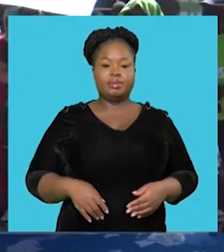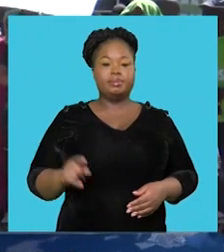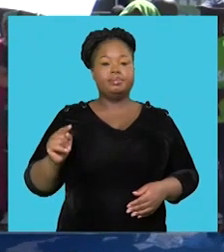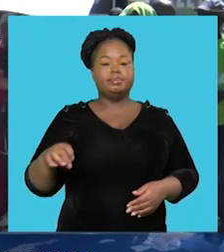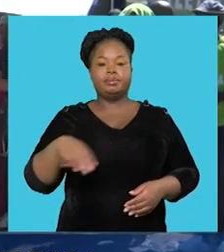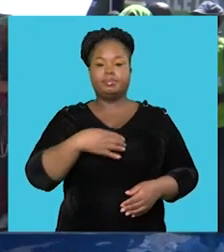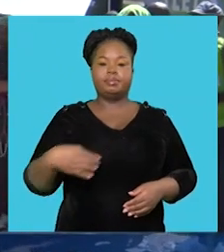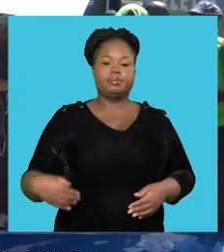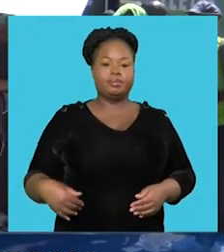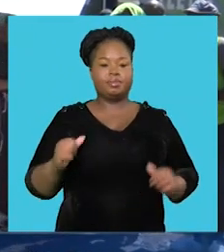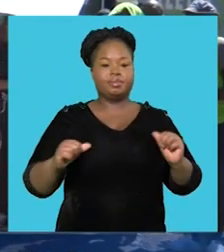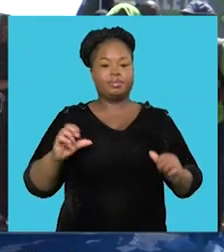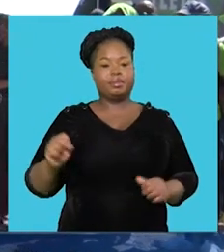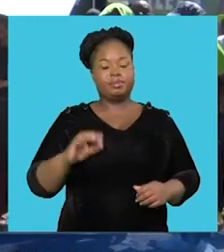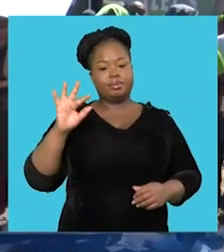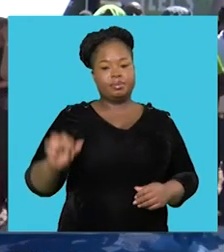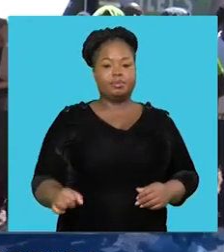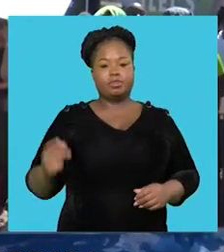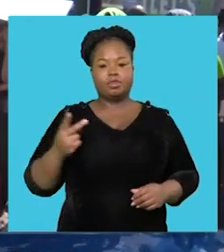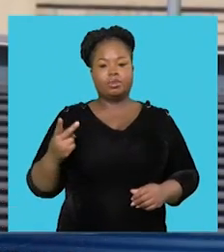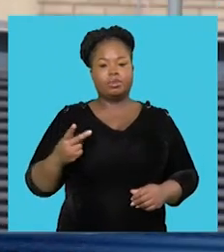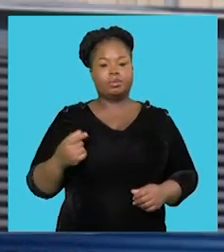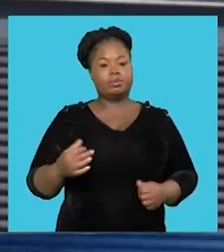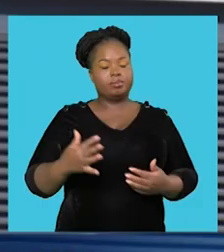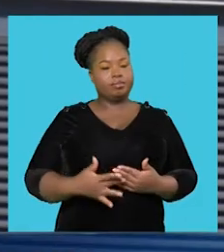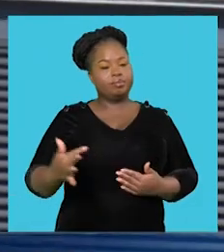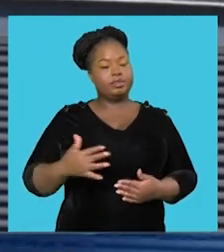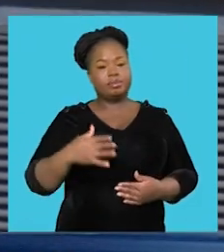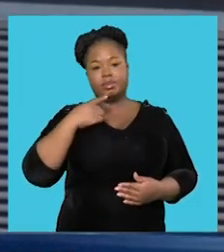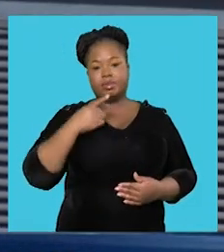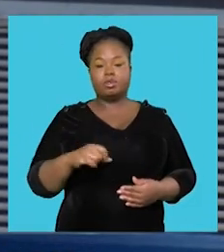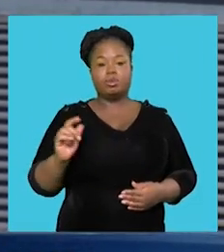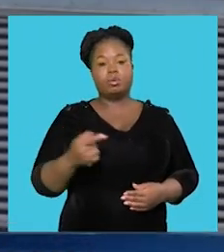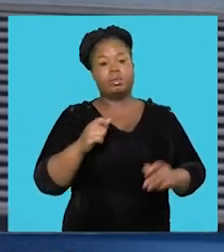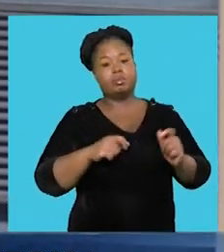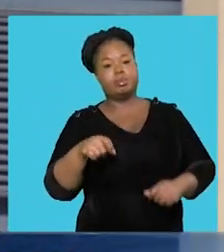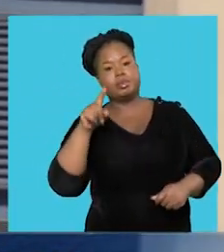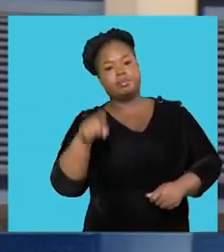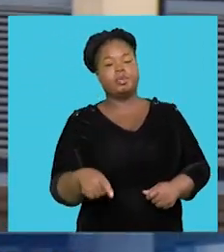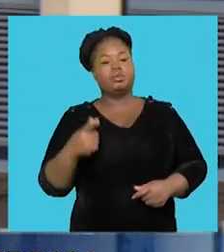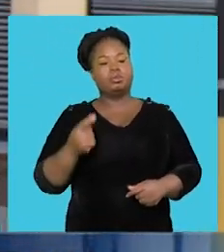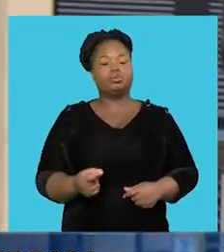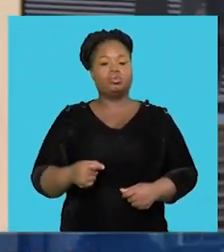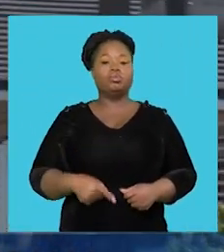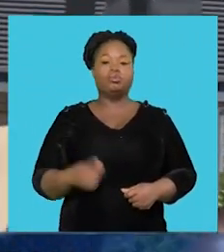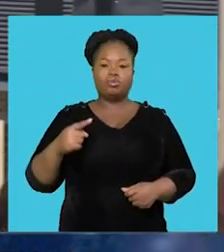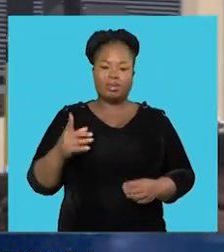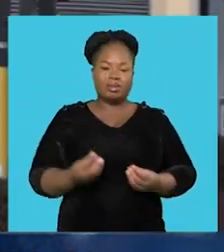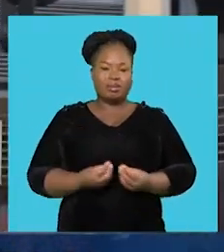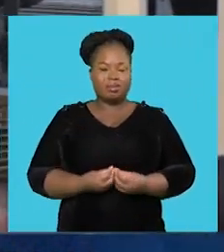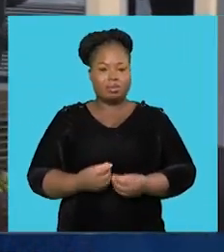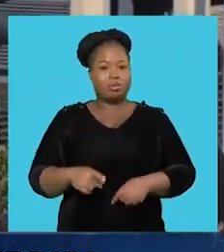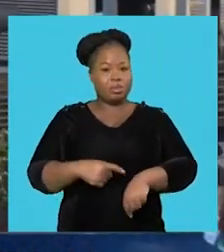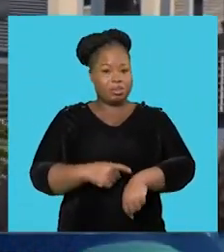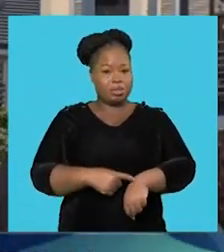Umongameli we-Action SA uqukumbele intetho yakhe ngokumemelela abemi beli ukuba benze ngokusemdleni wabo xa kufika